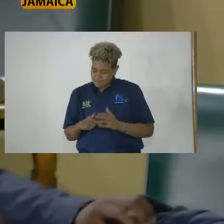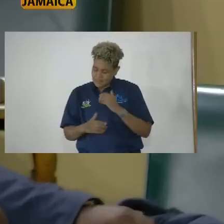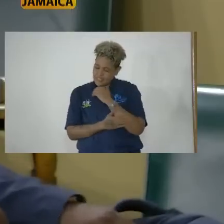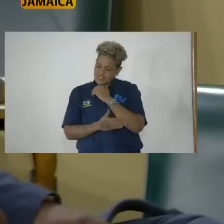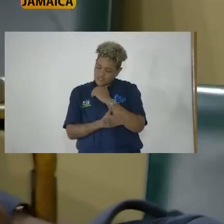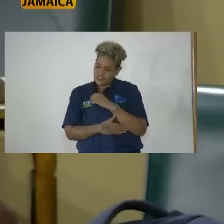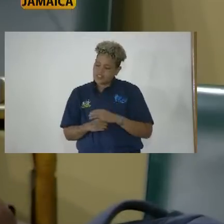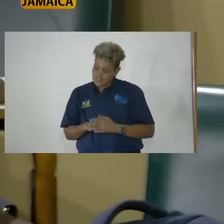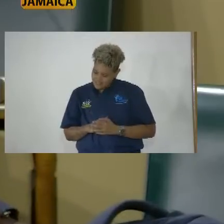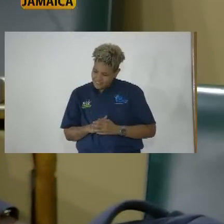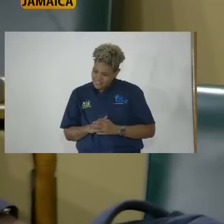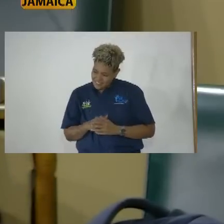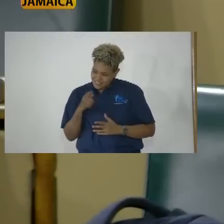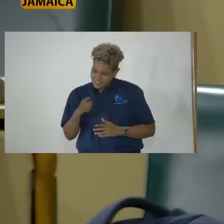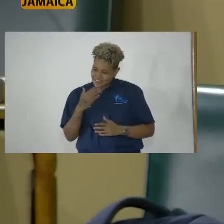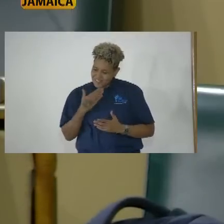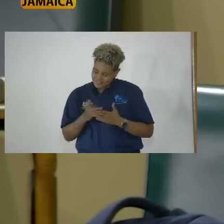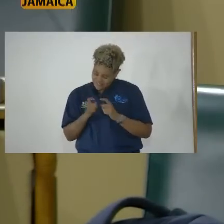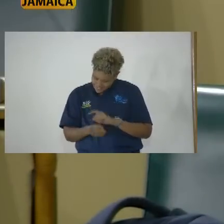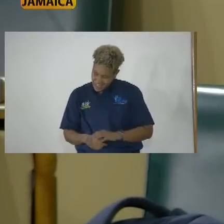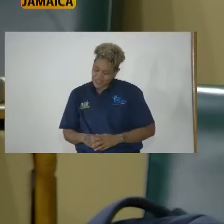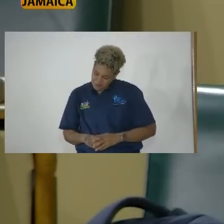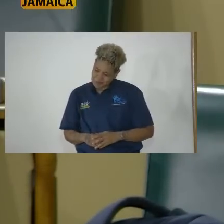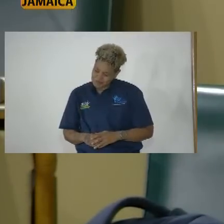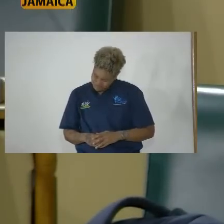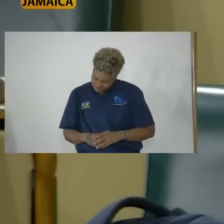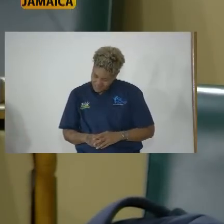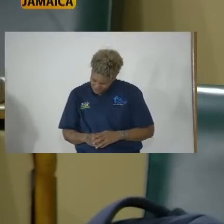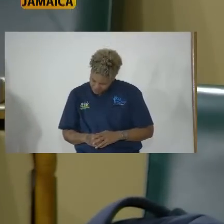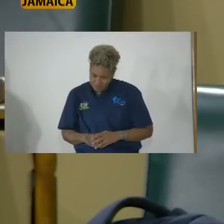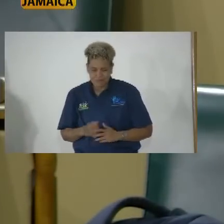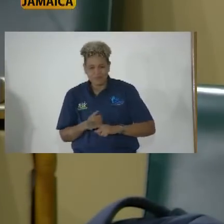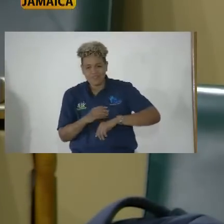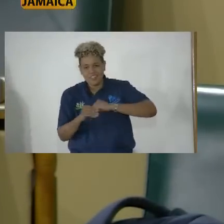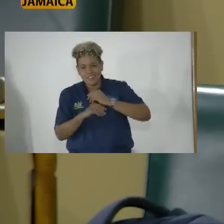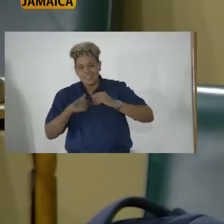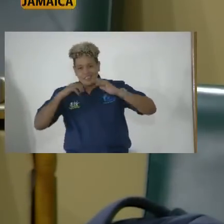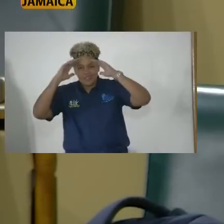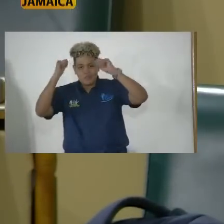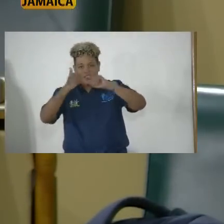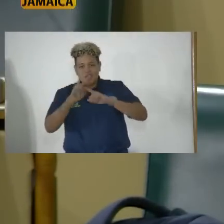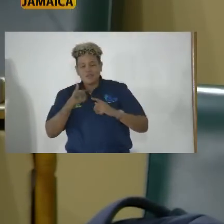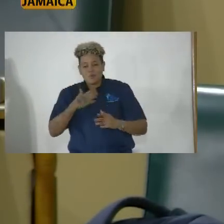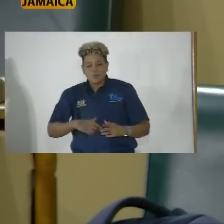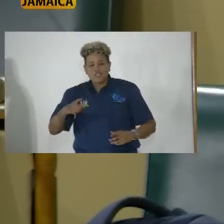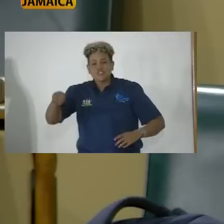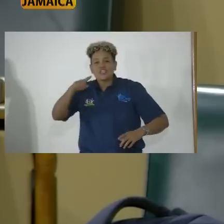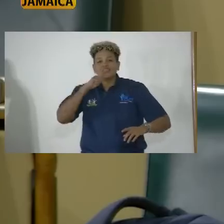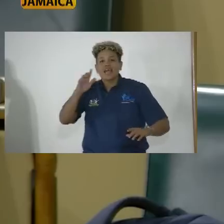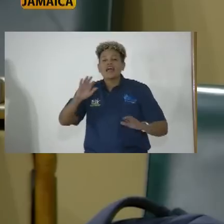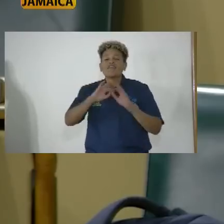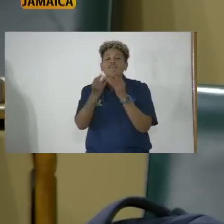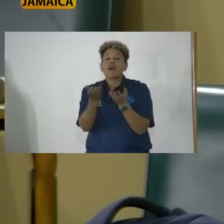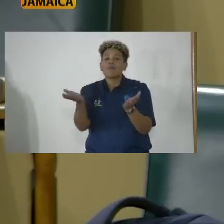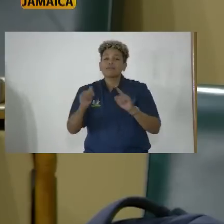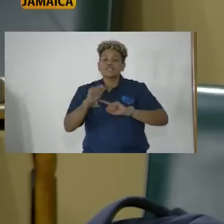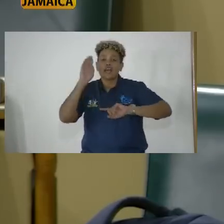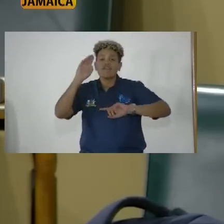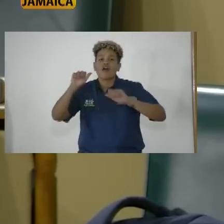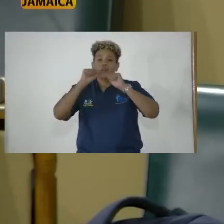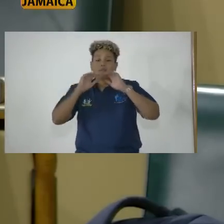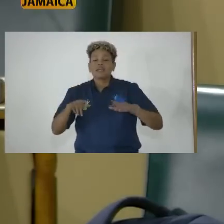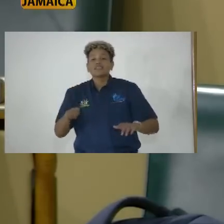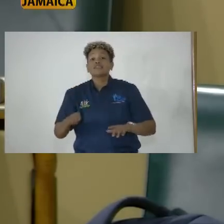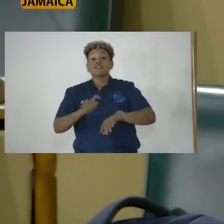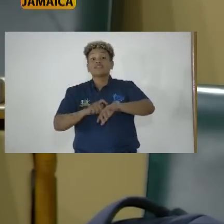regard. She is a game changer. Mr. President, just to wish everyone and their families every blessing of the